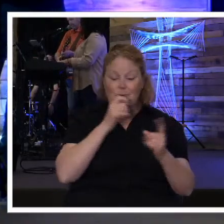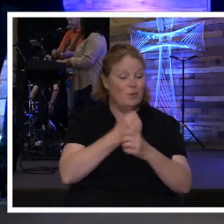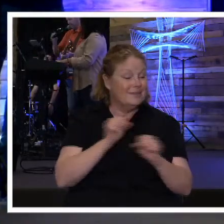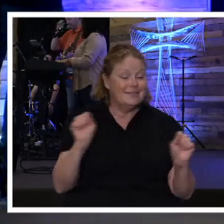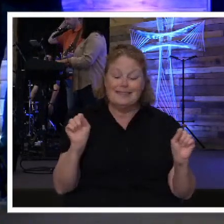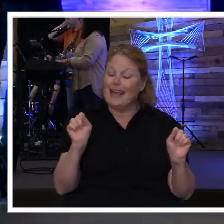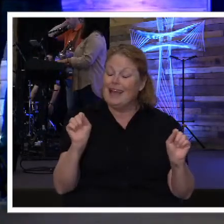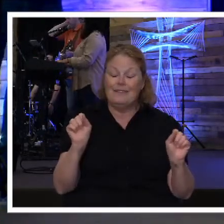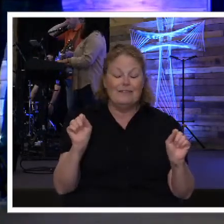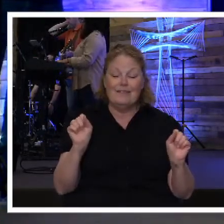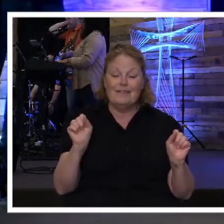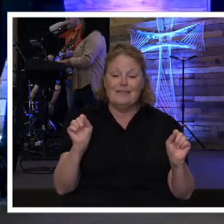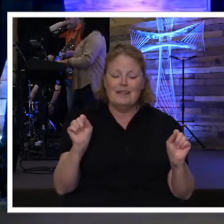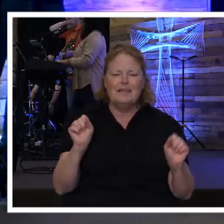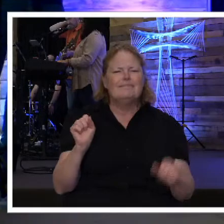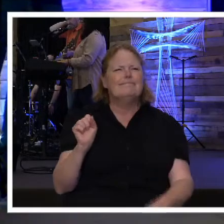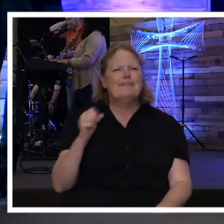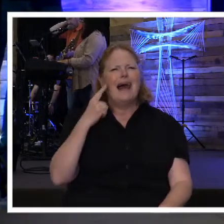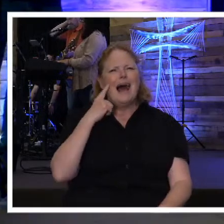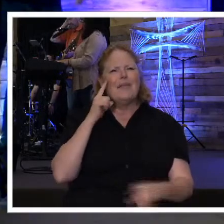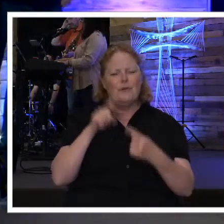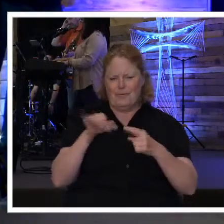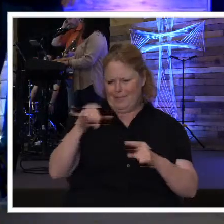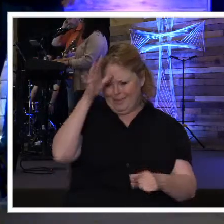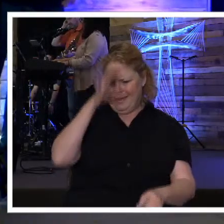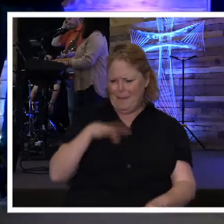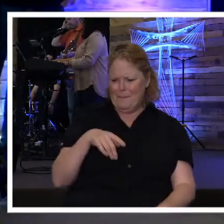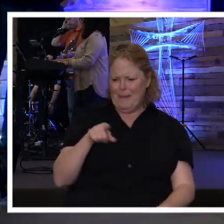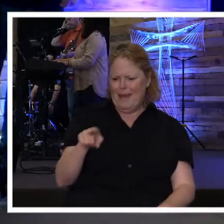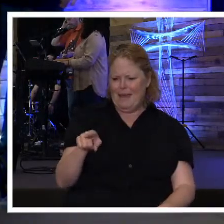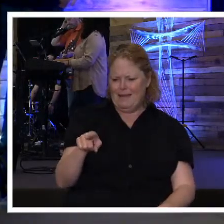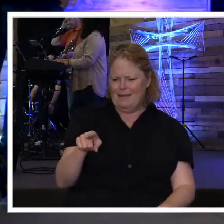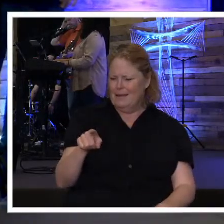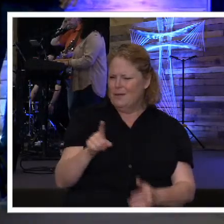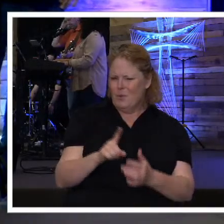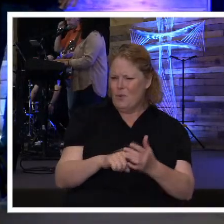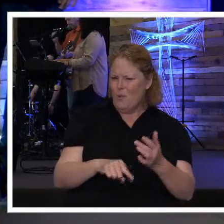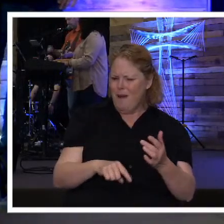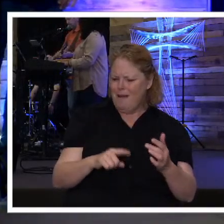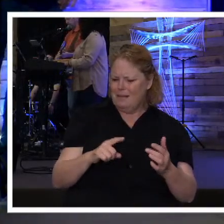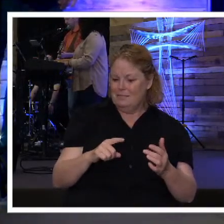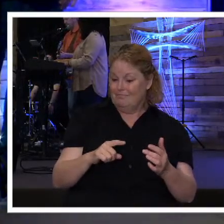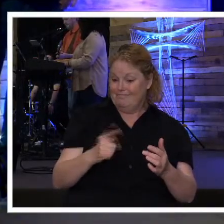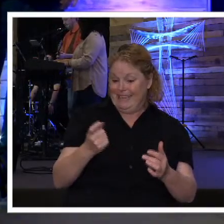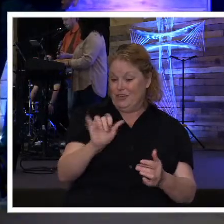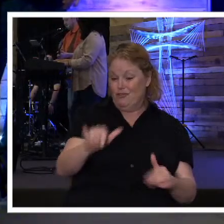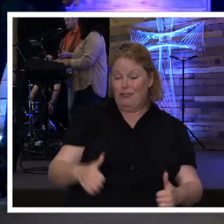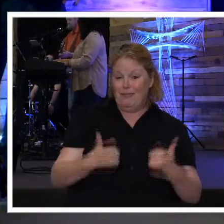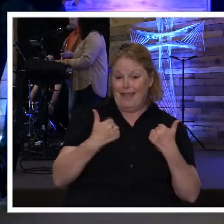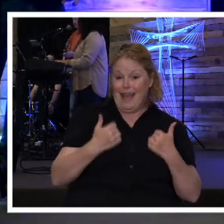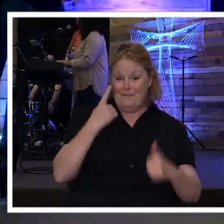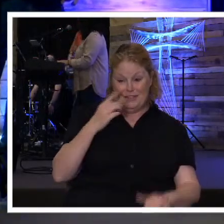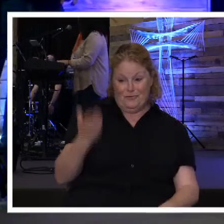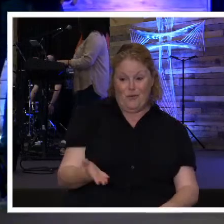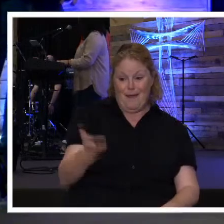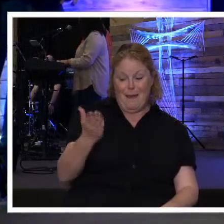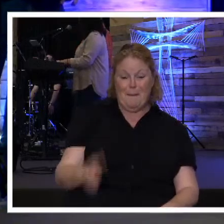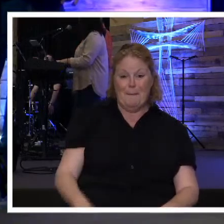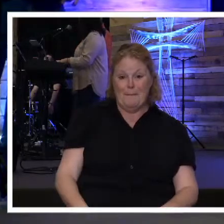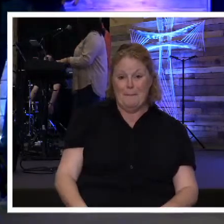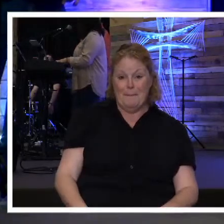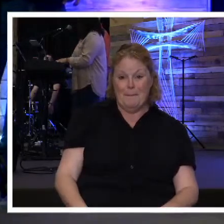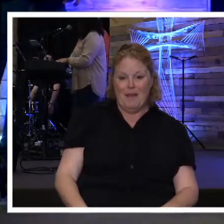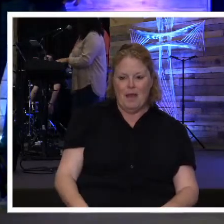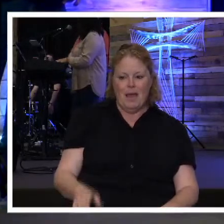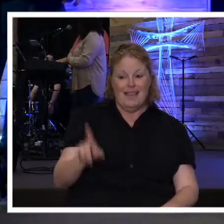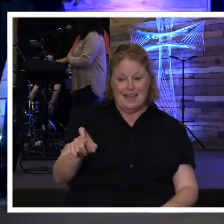I thought about him this week, and I wonder what eternity is like for him and how many times in punishment he has relived